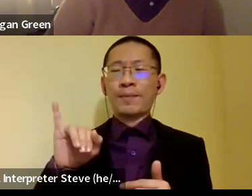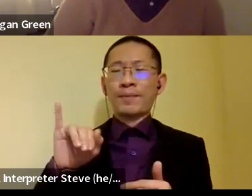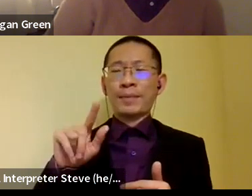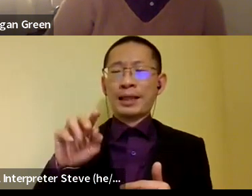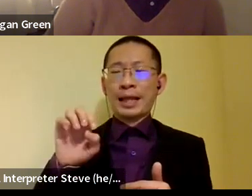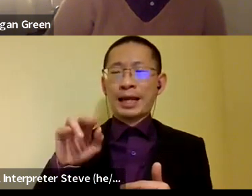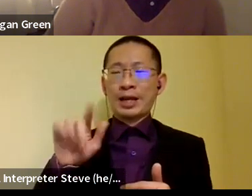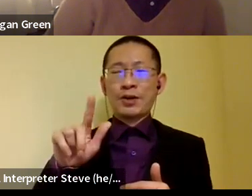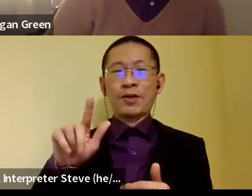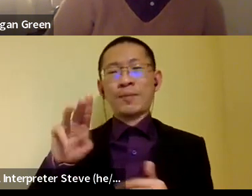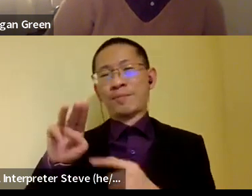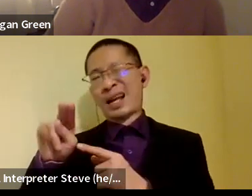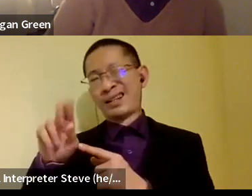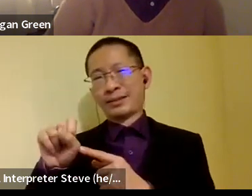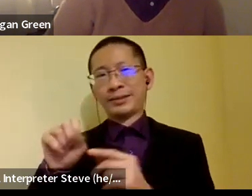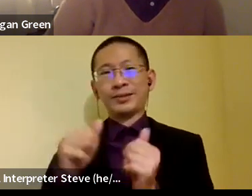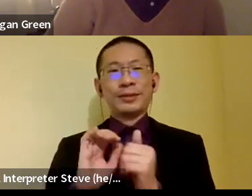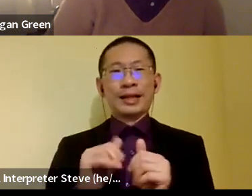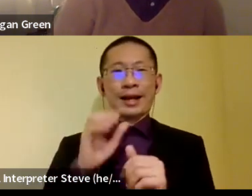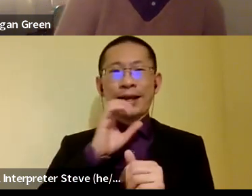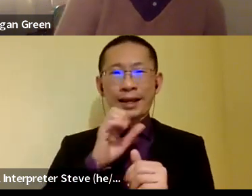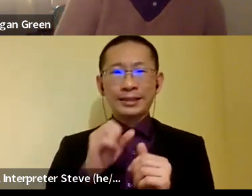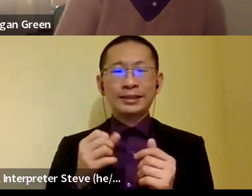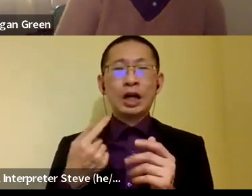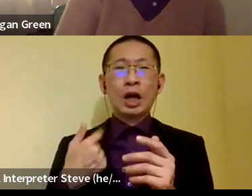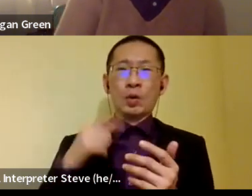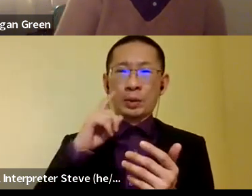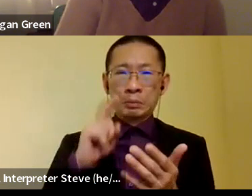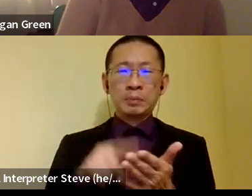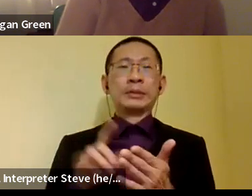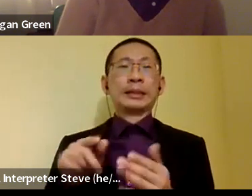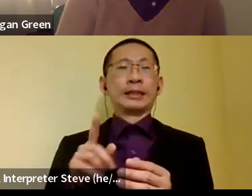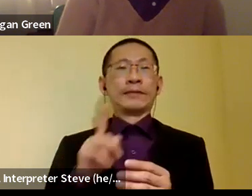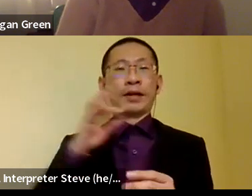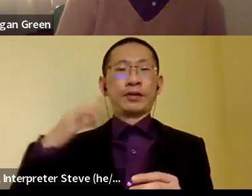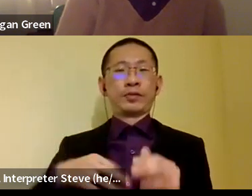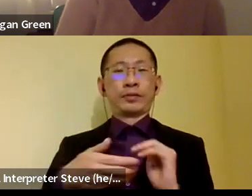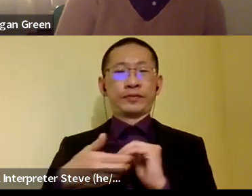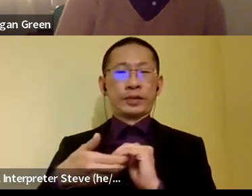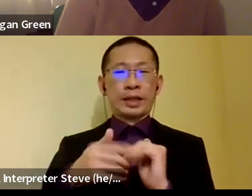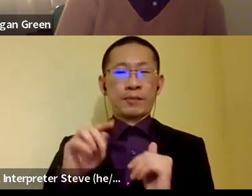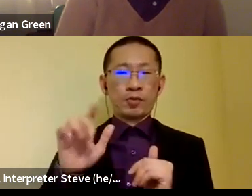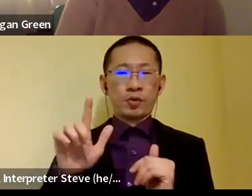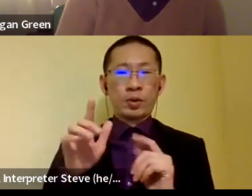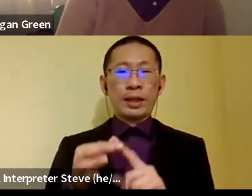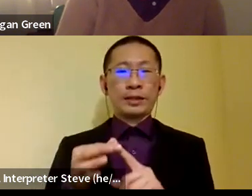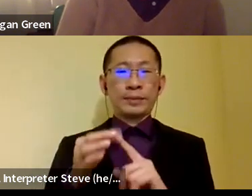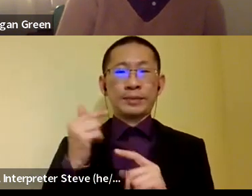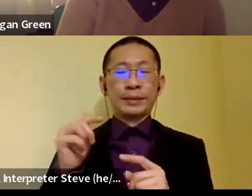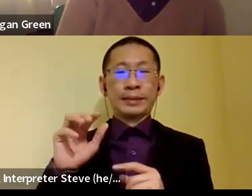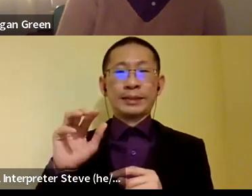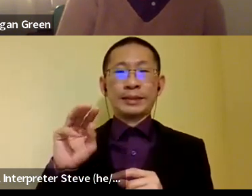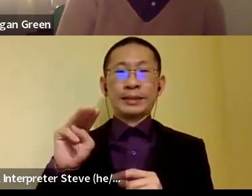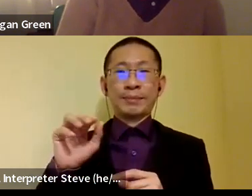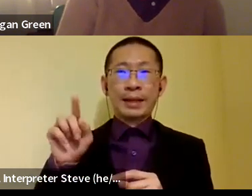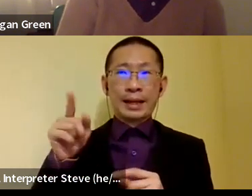our ages, finding that to be a really useful collaborative tool, especially because, you know, Mayan is in New